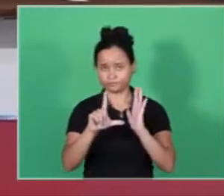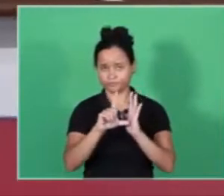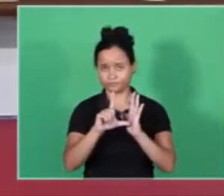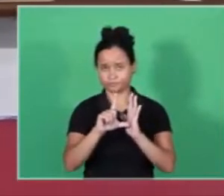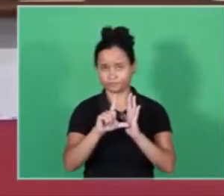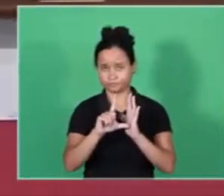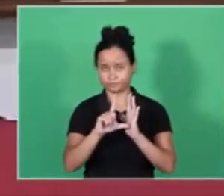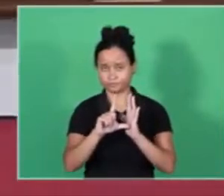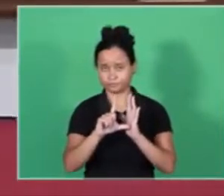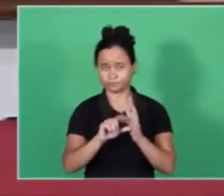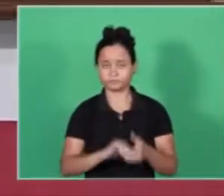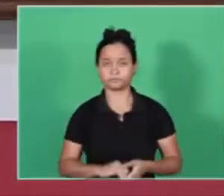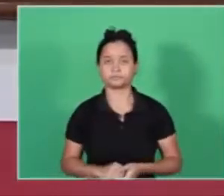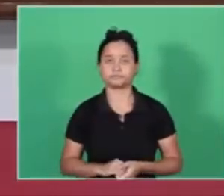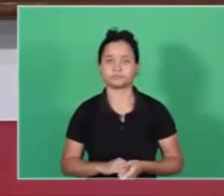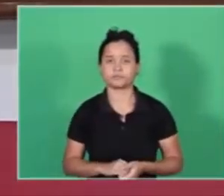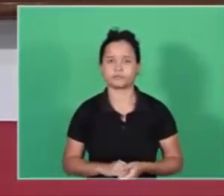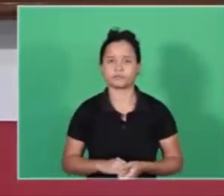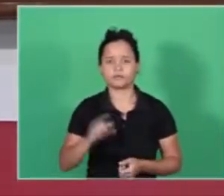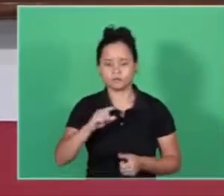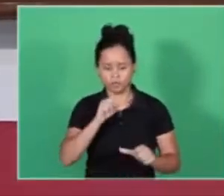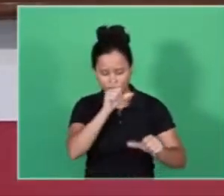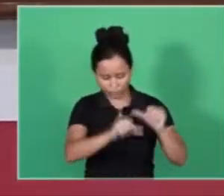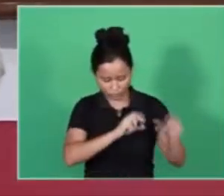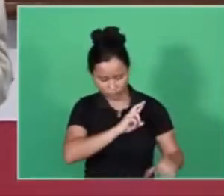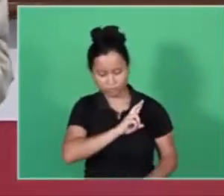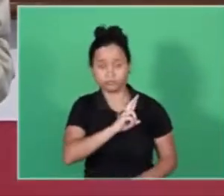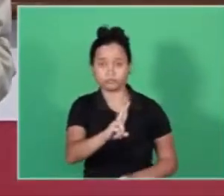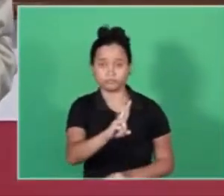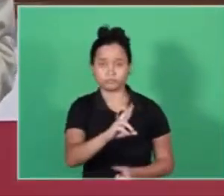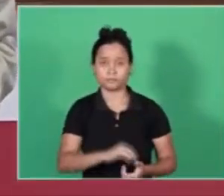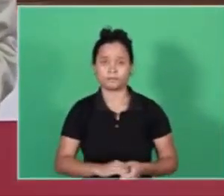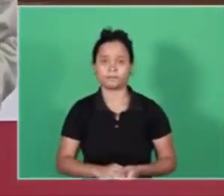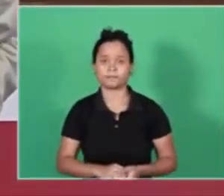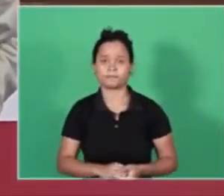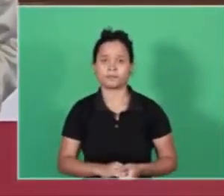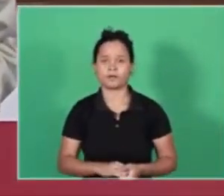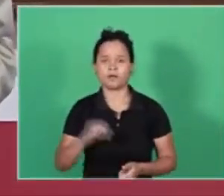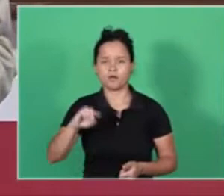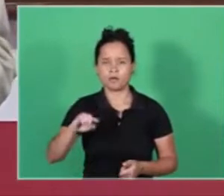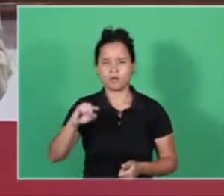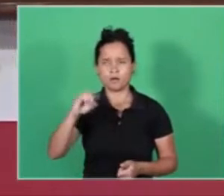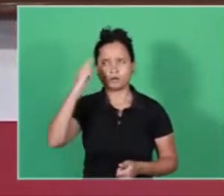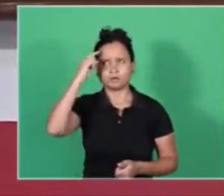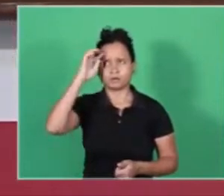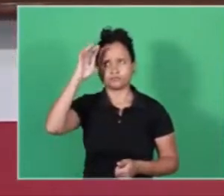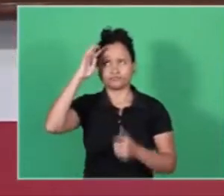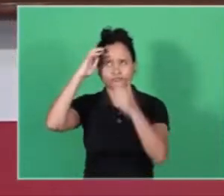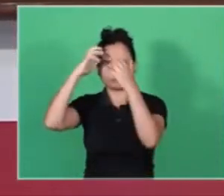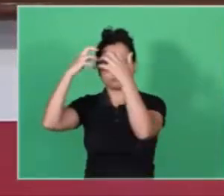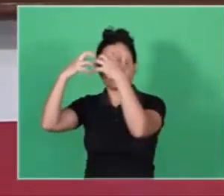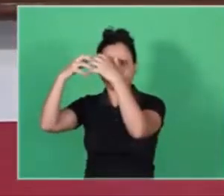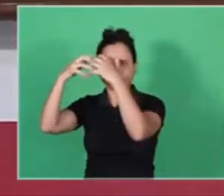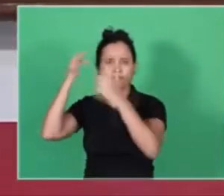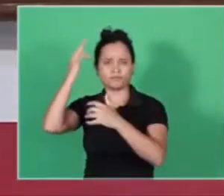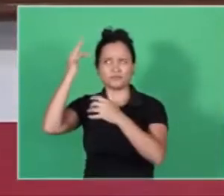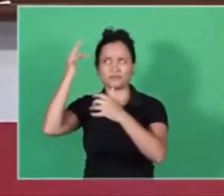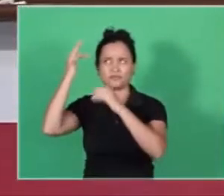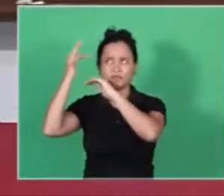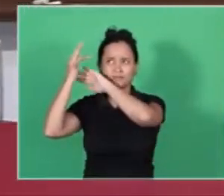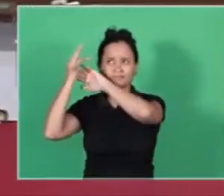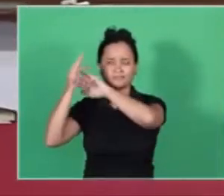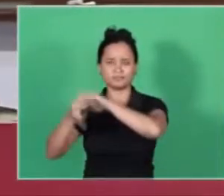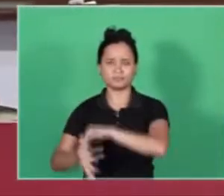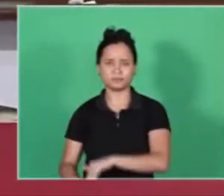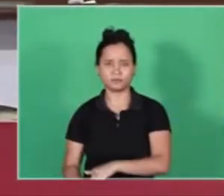Luther was confronting with theology and philosophy. He says, take away your philosophy. That's what he